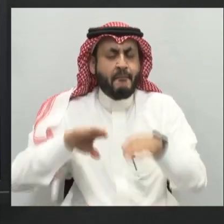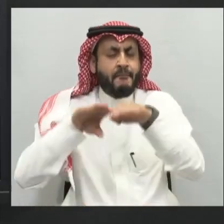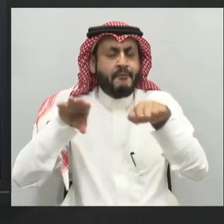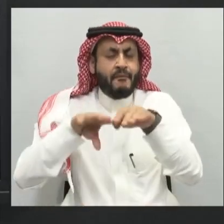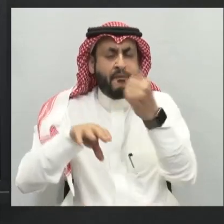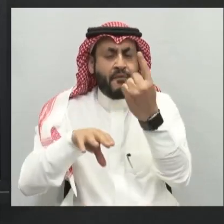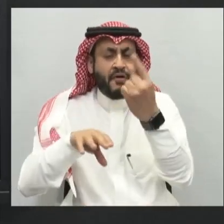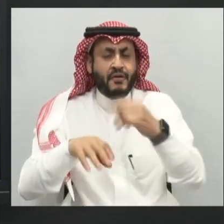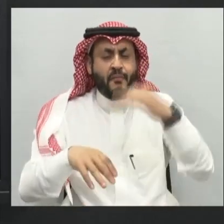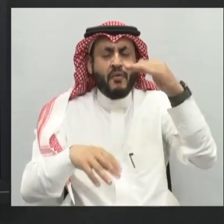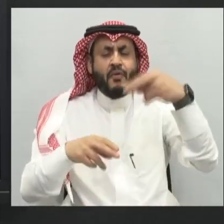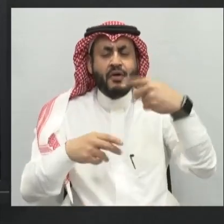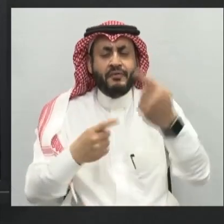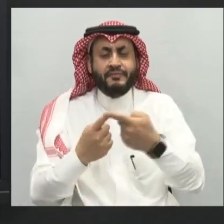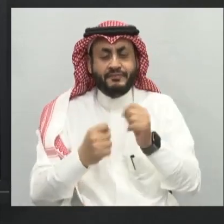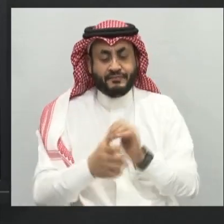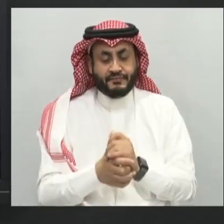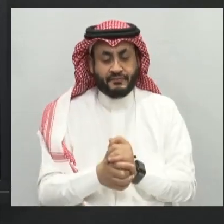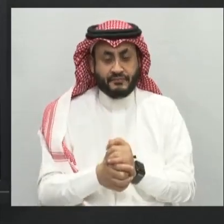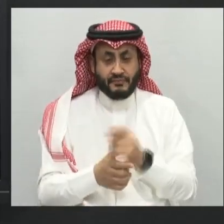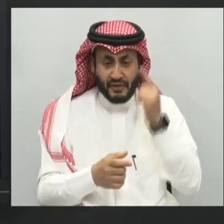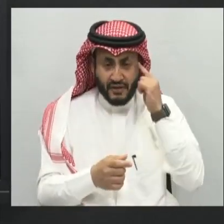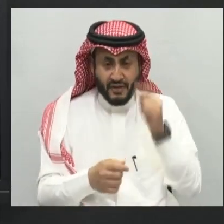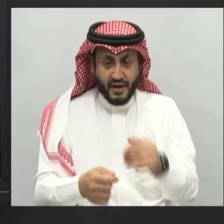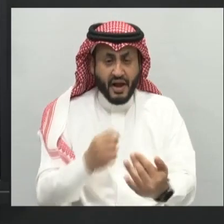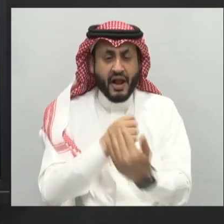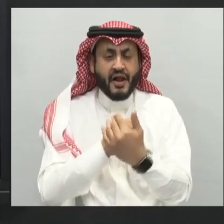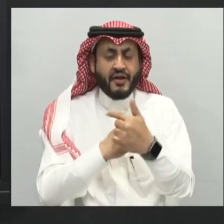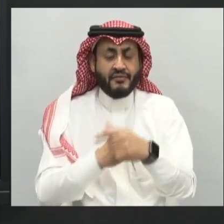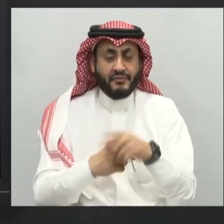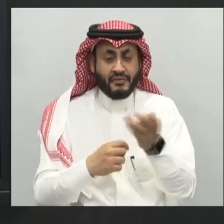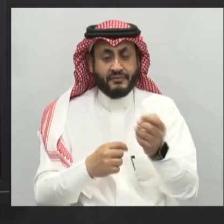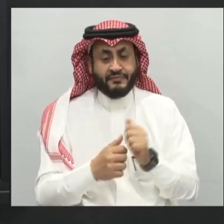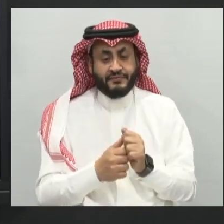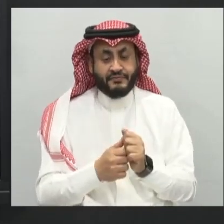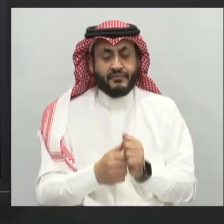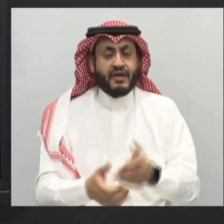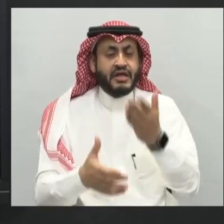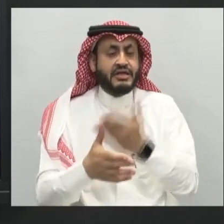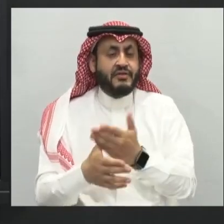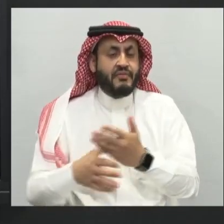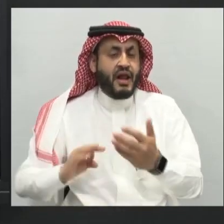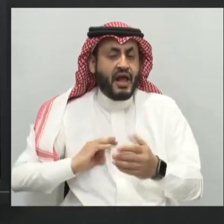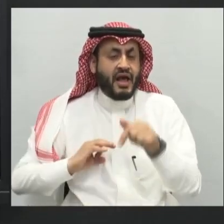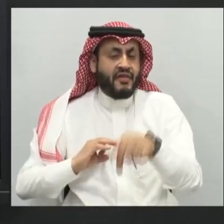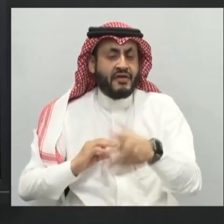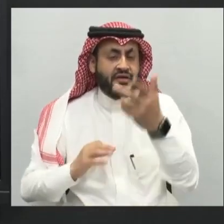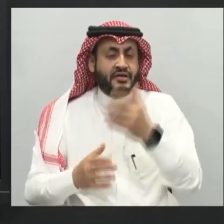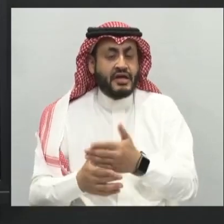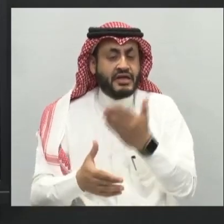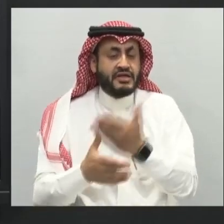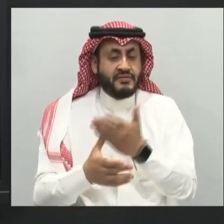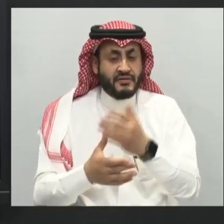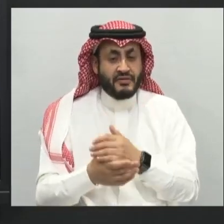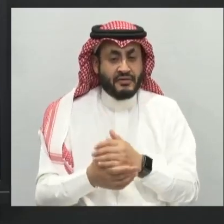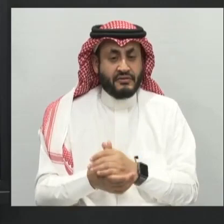days? Now, tell yourself, actually, no, tell me, why do you like this day? Say, why do you